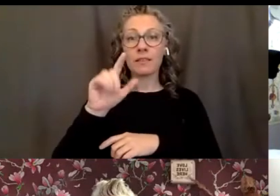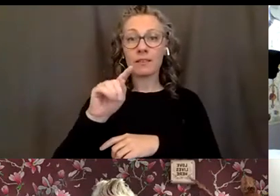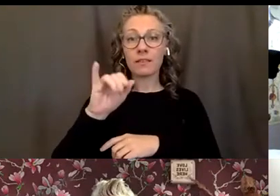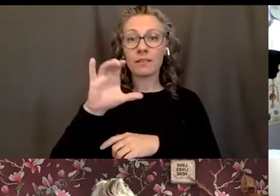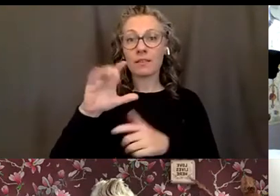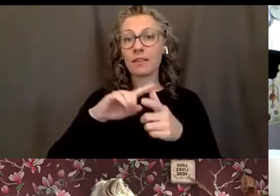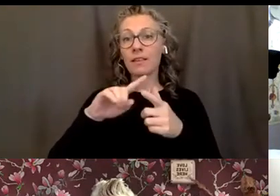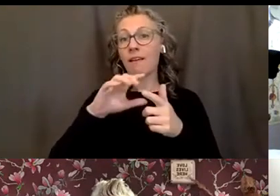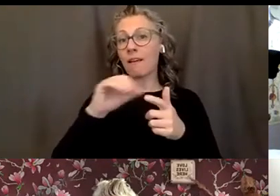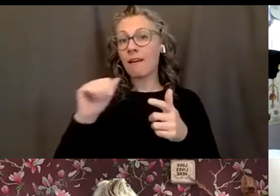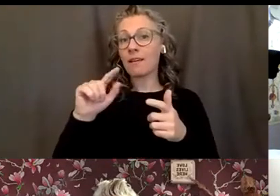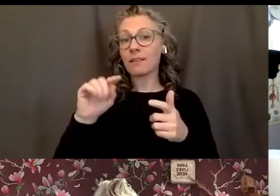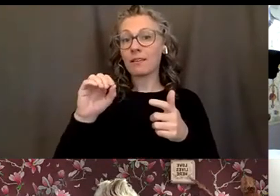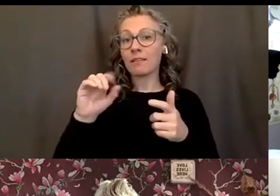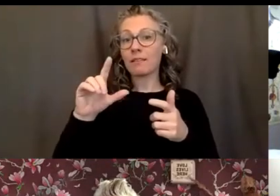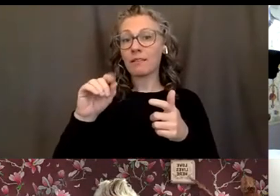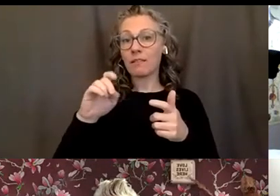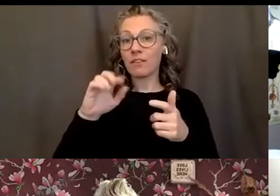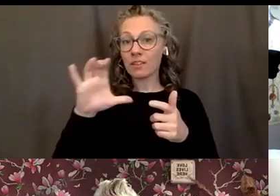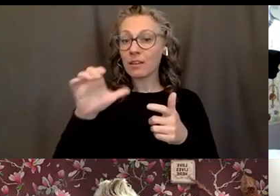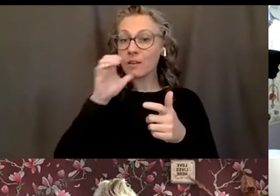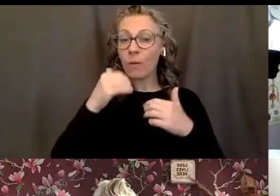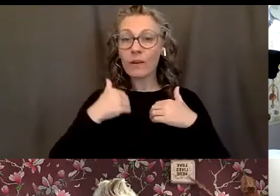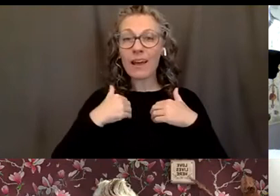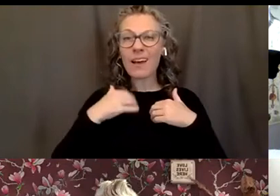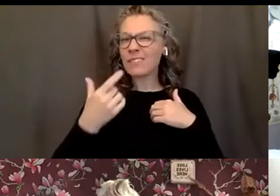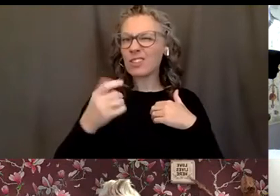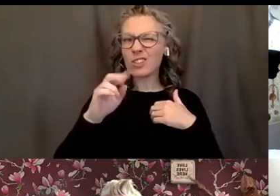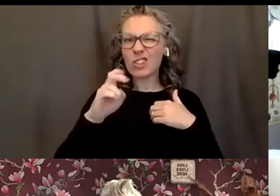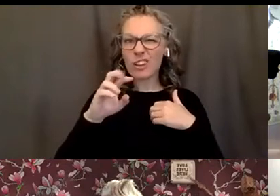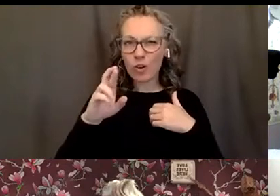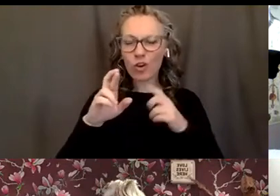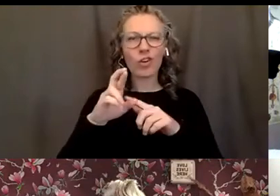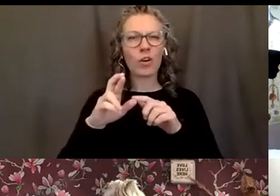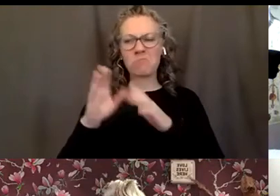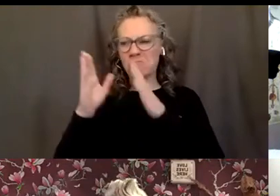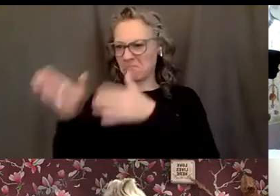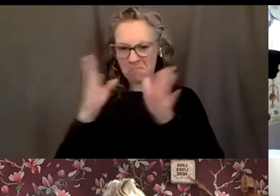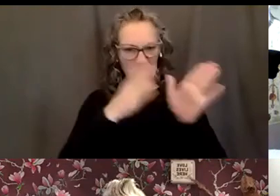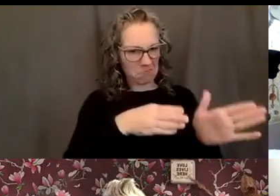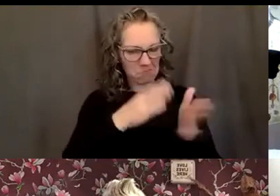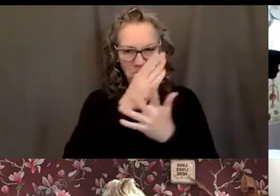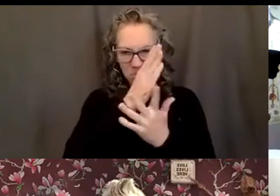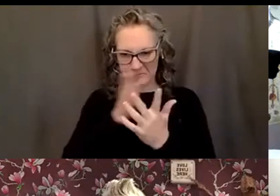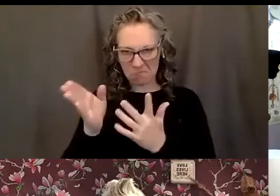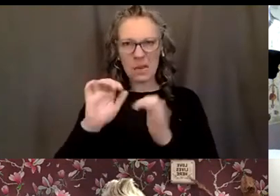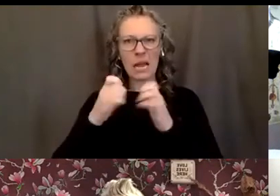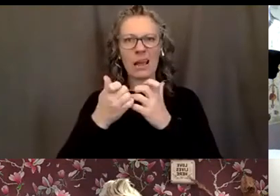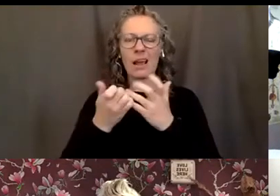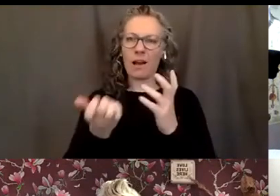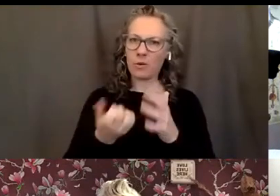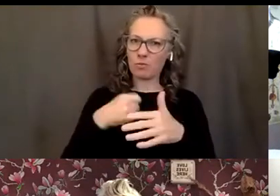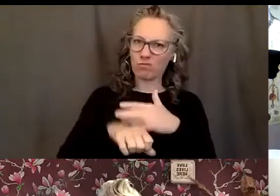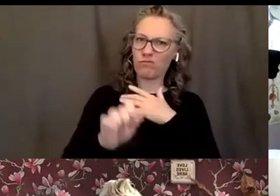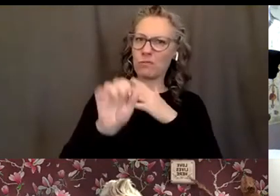don't have this gender identity, that don't have this binary system of, this is how we procreate, or this is how we relate to